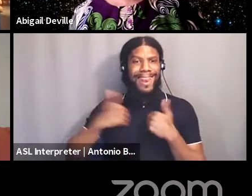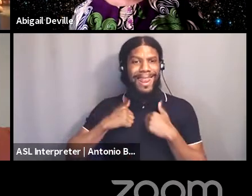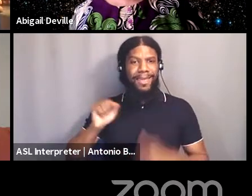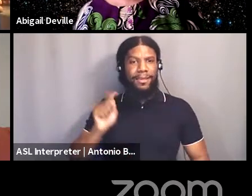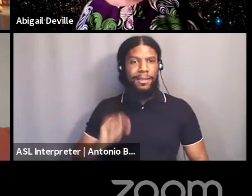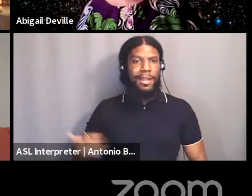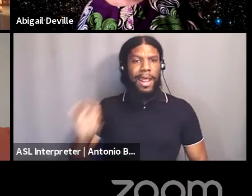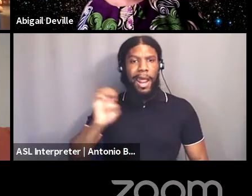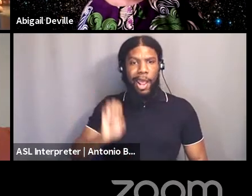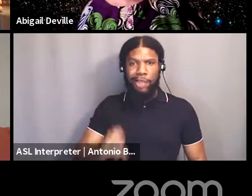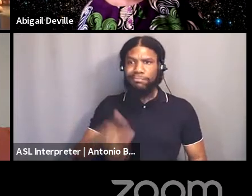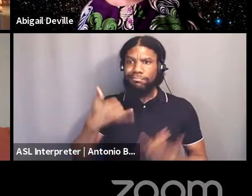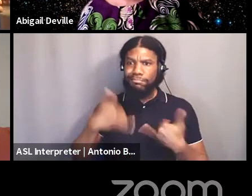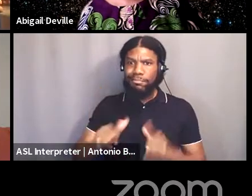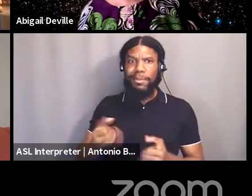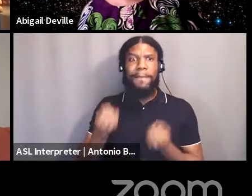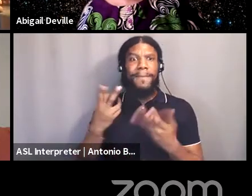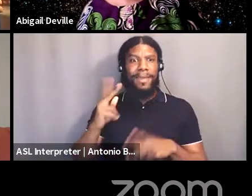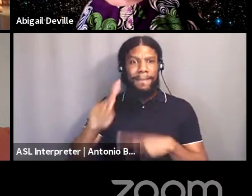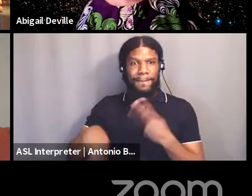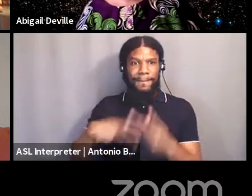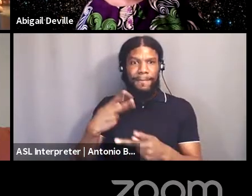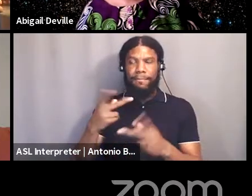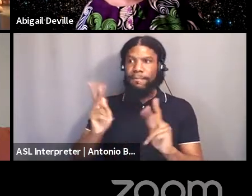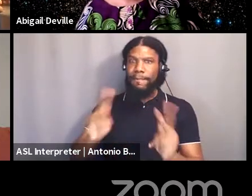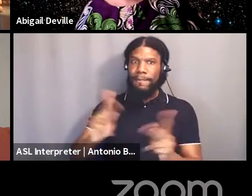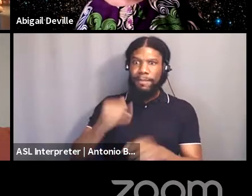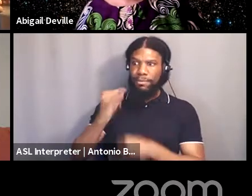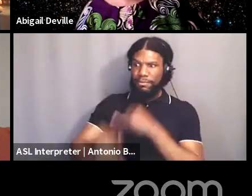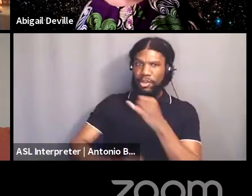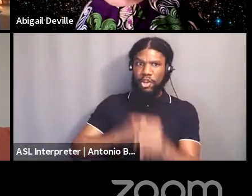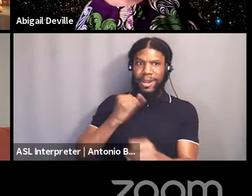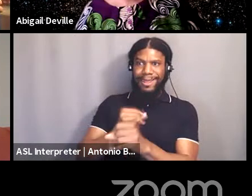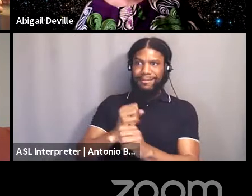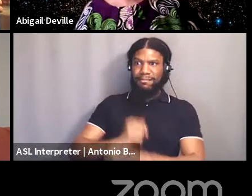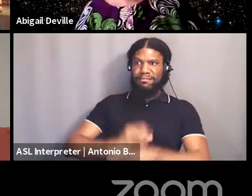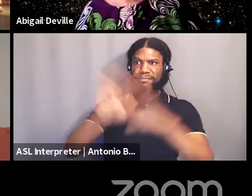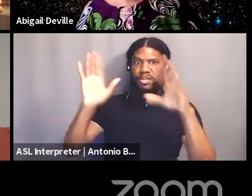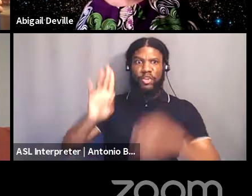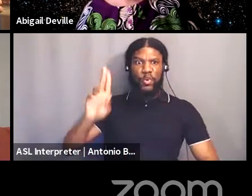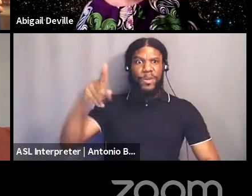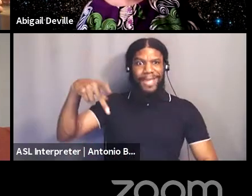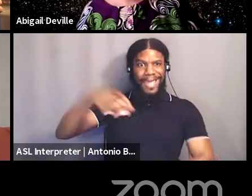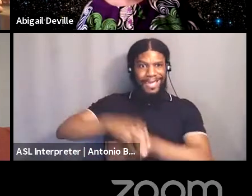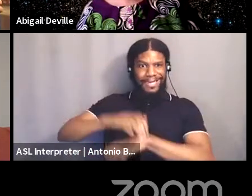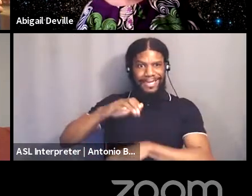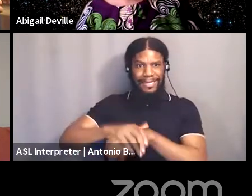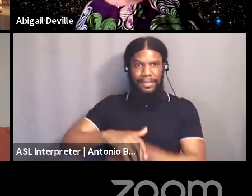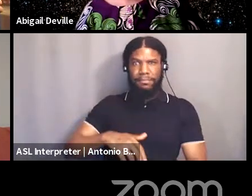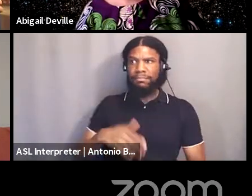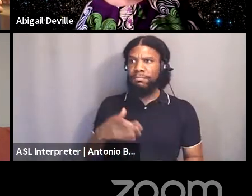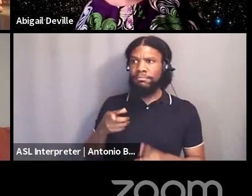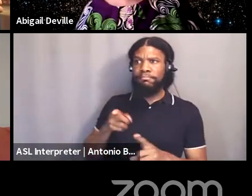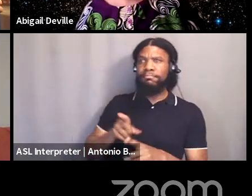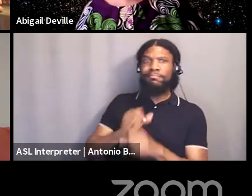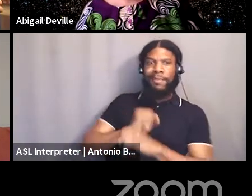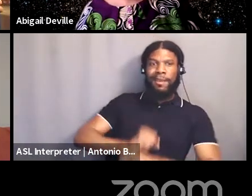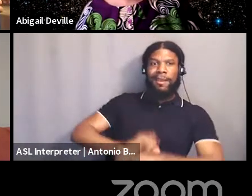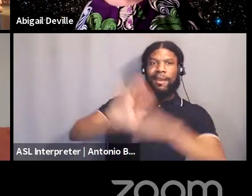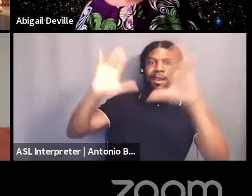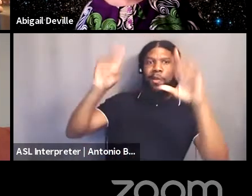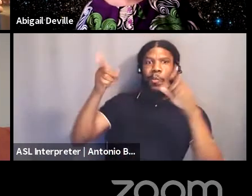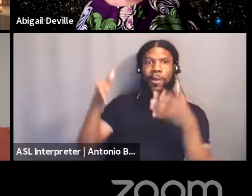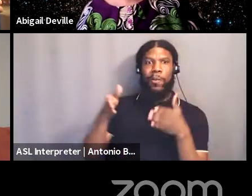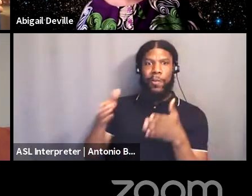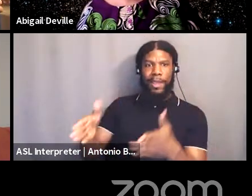lot of people internationally think of when they think of the UK, when they think of England. And